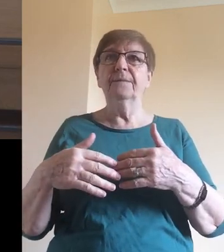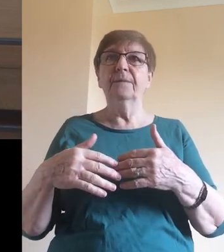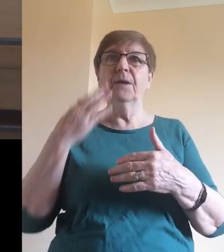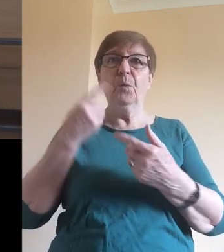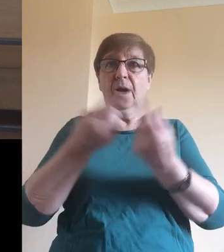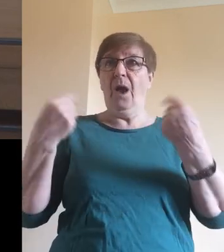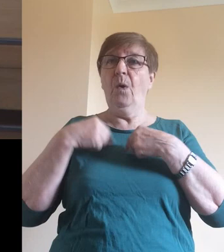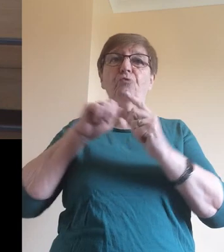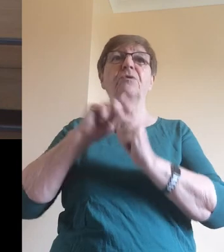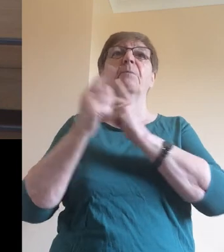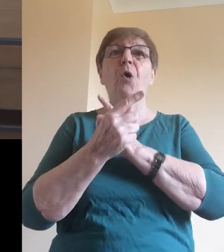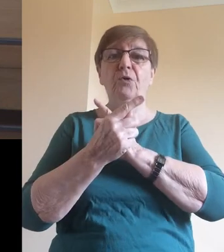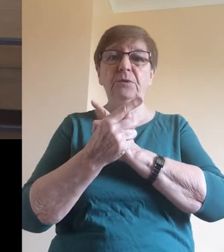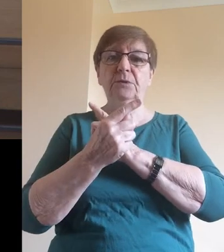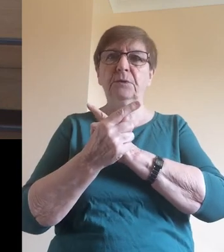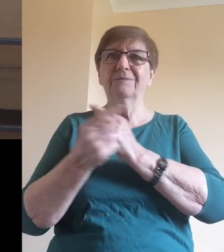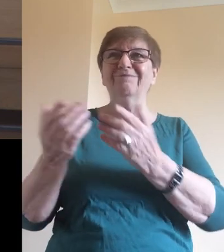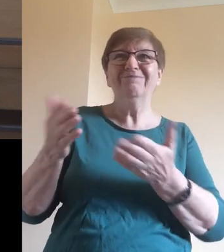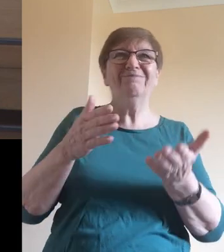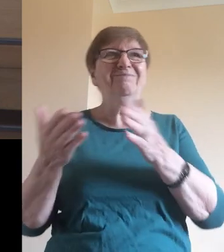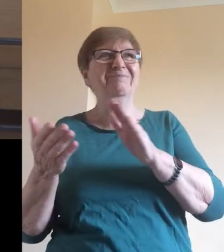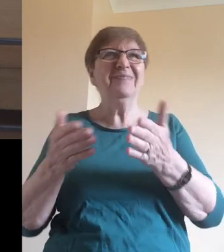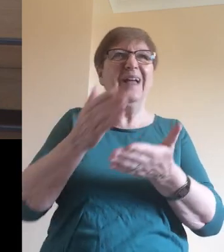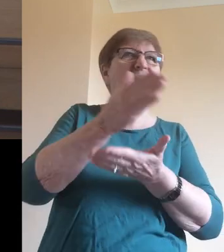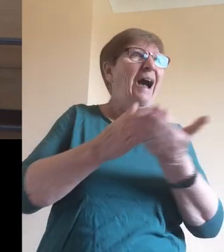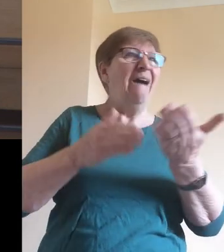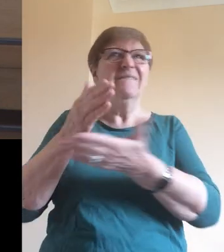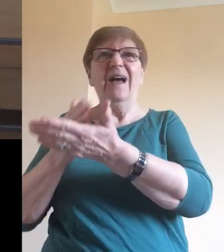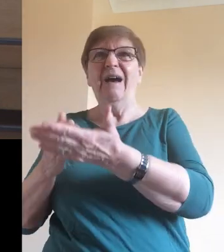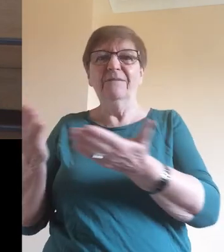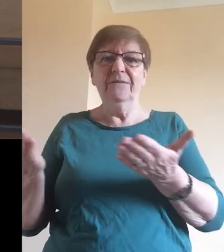when our response has been compromised and half-hearted,